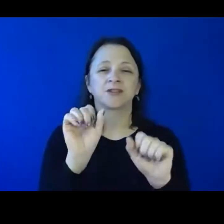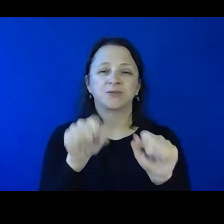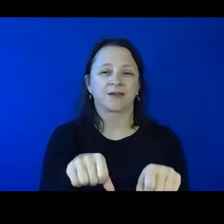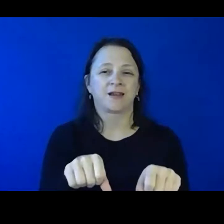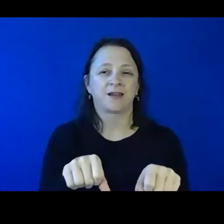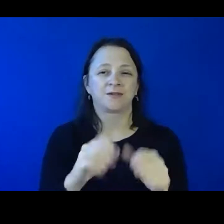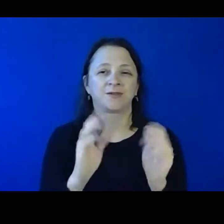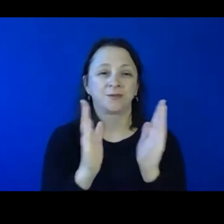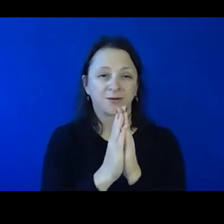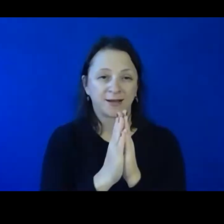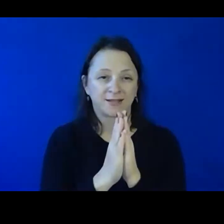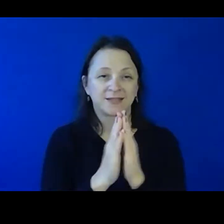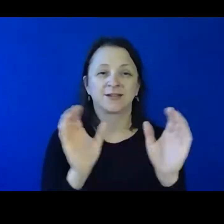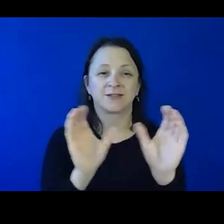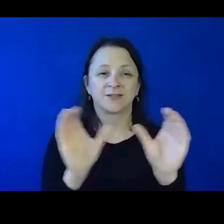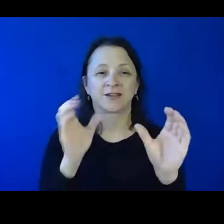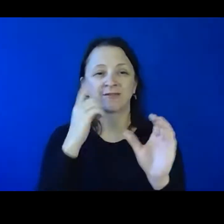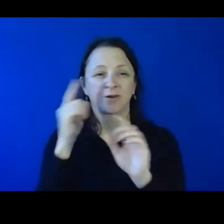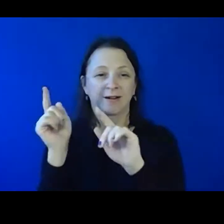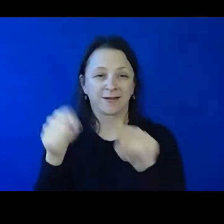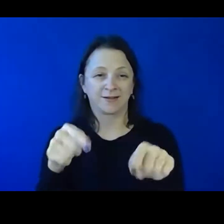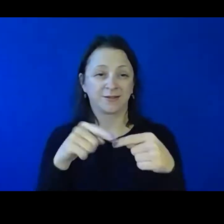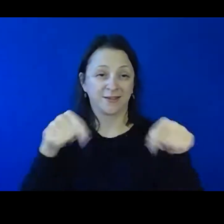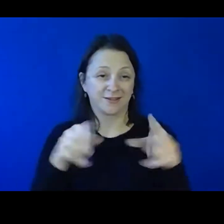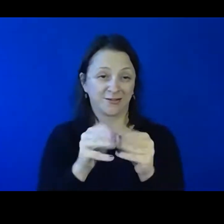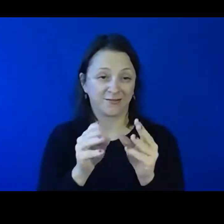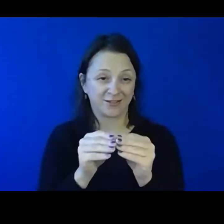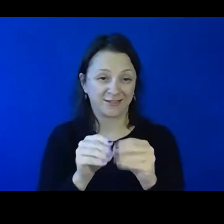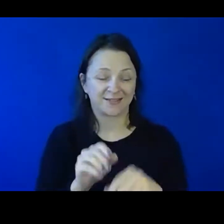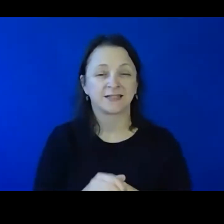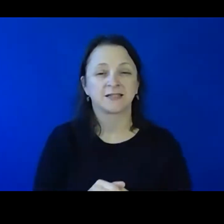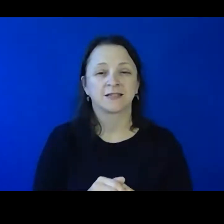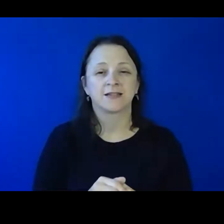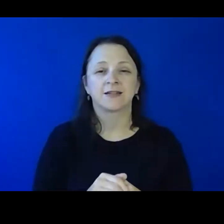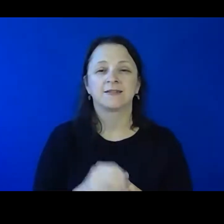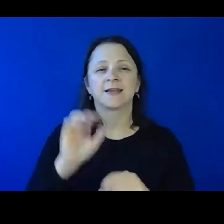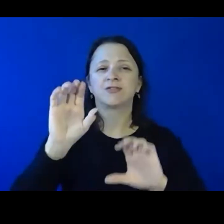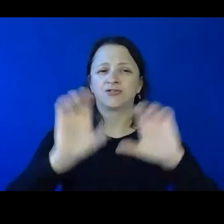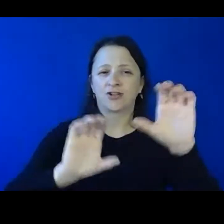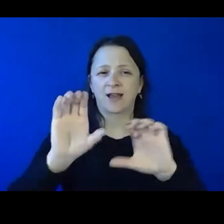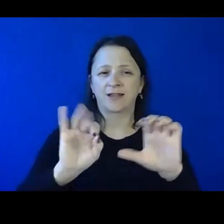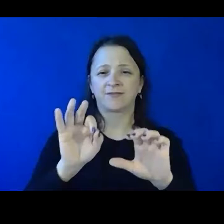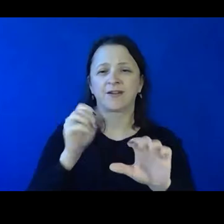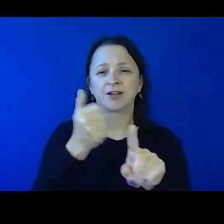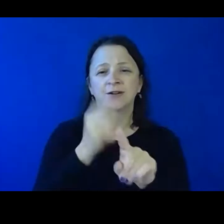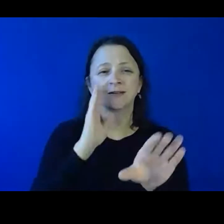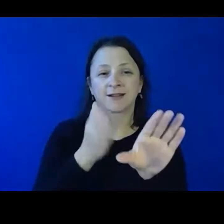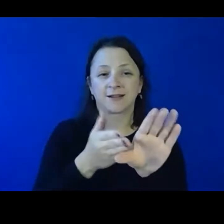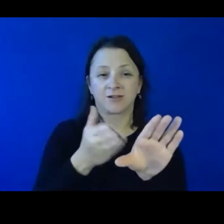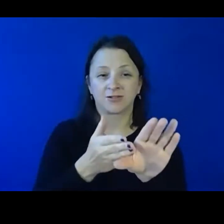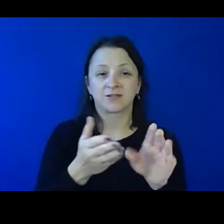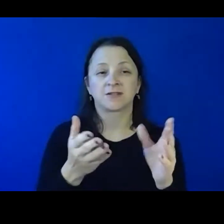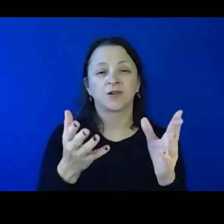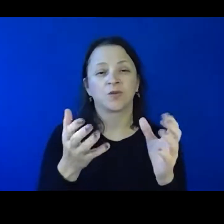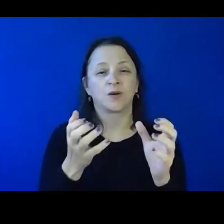to request a certificate of attendance. And then in the chat, if you are a psychologist who would like to